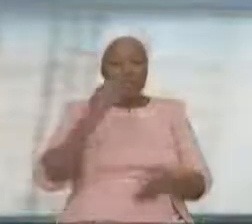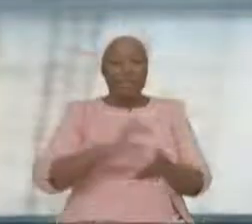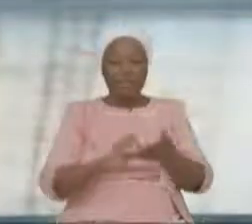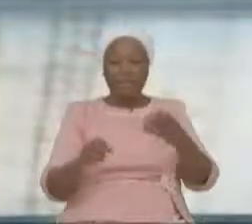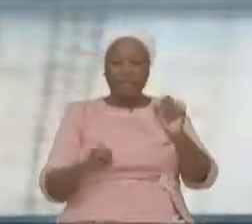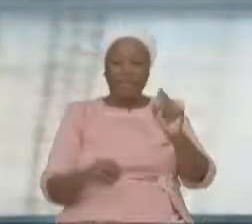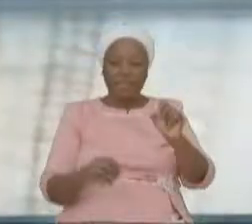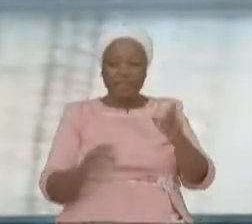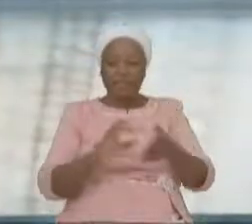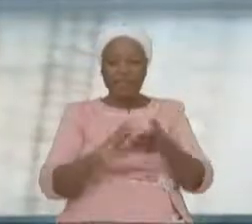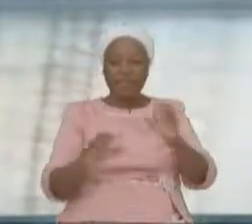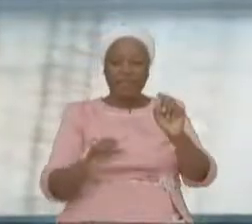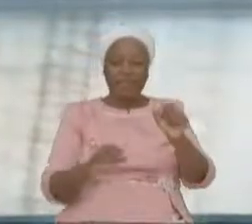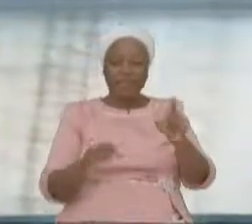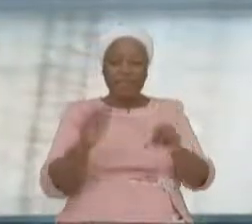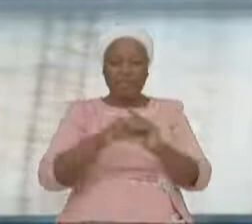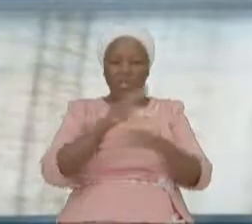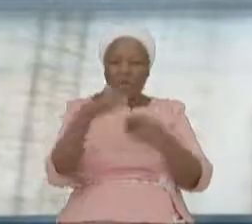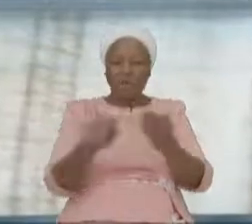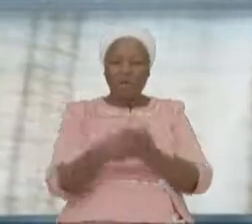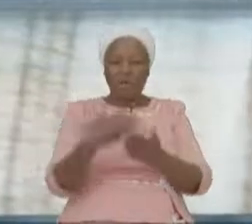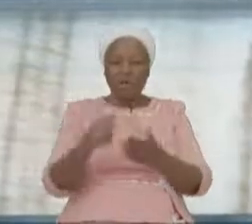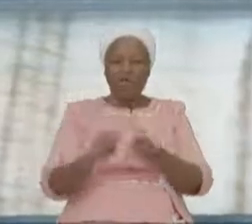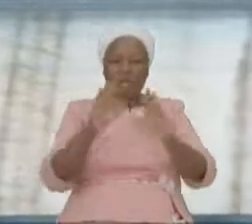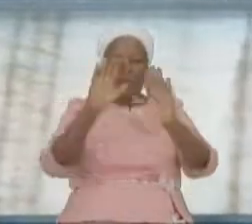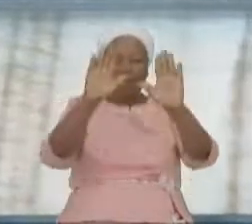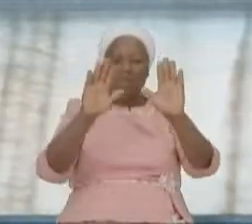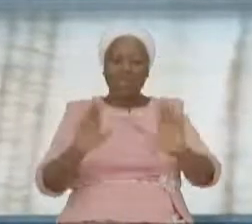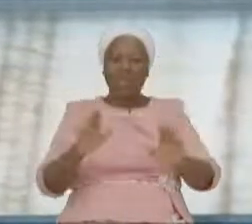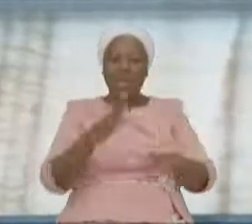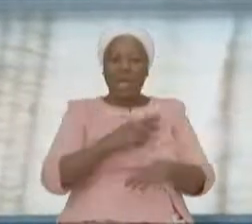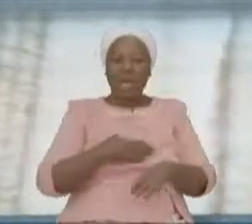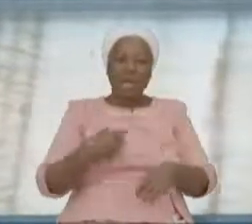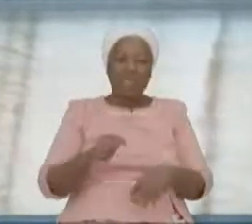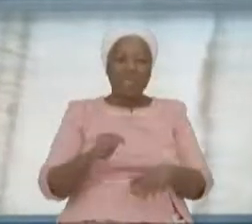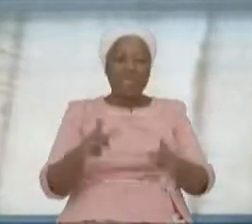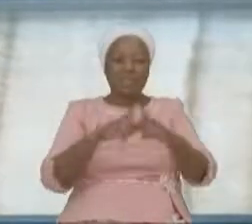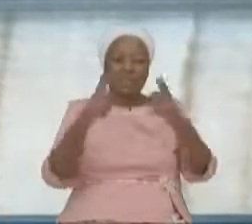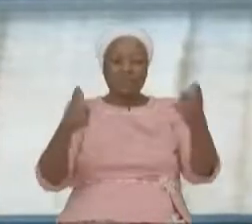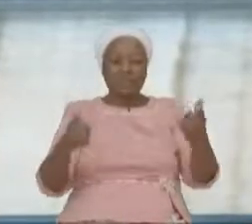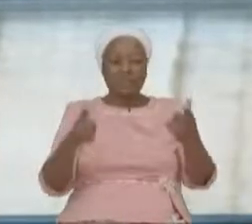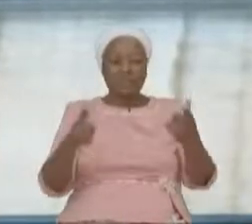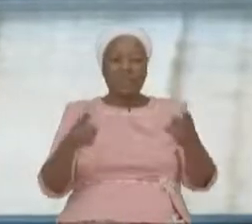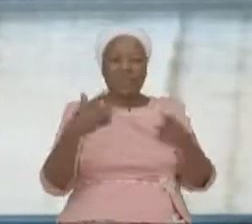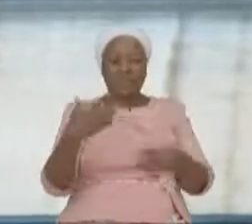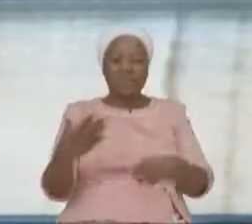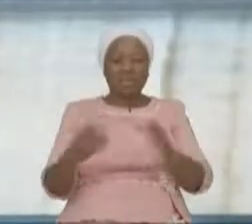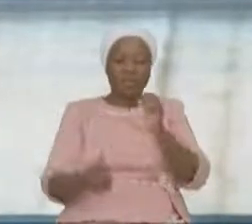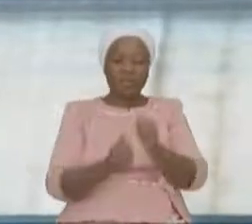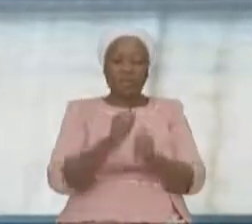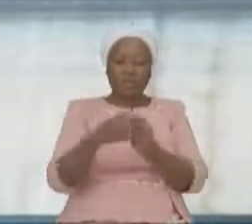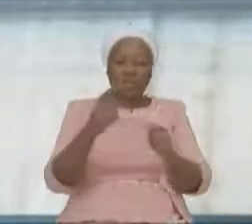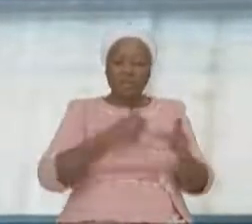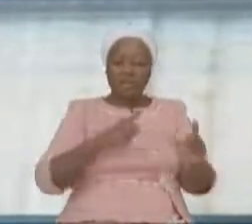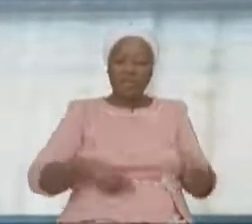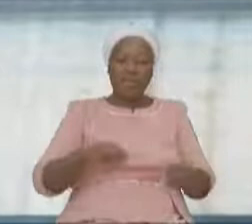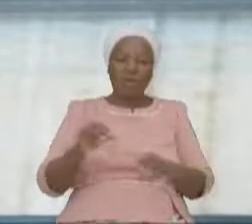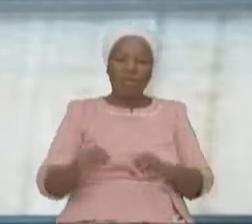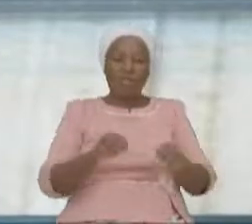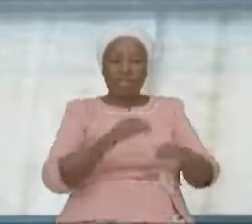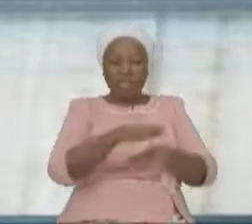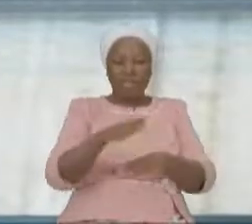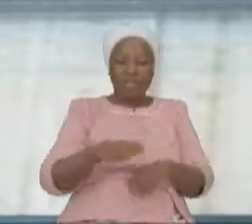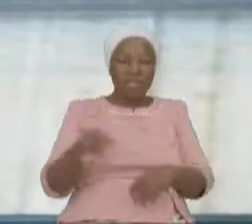In verse 11, in all the signs and the wonders which the Lord sent him to